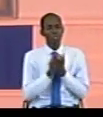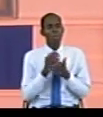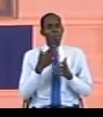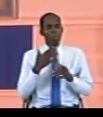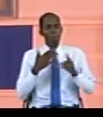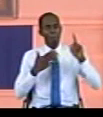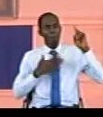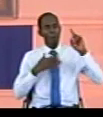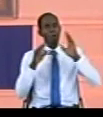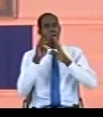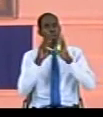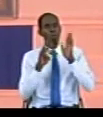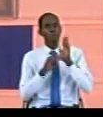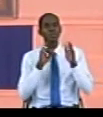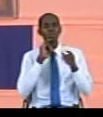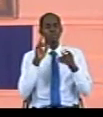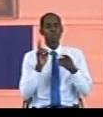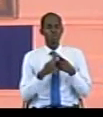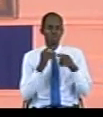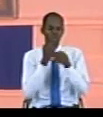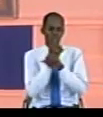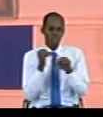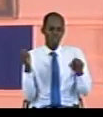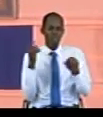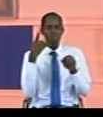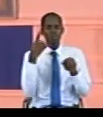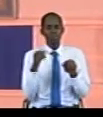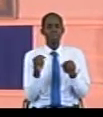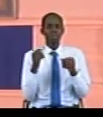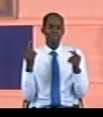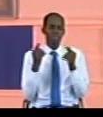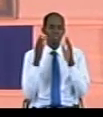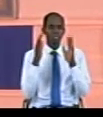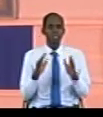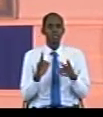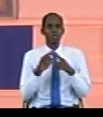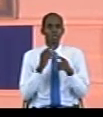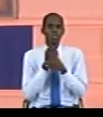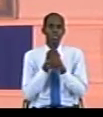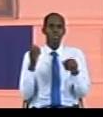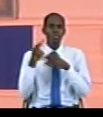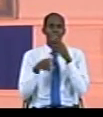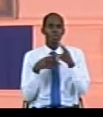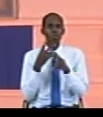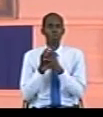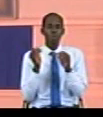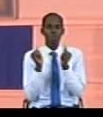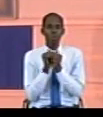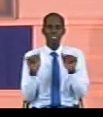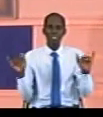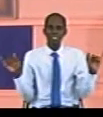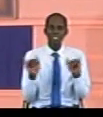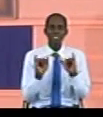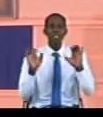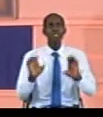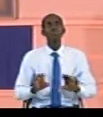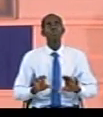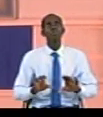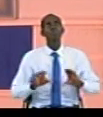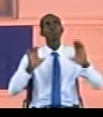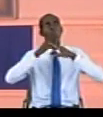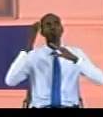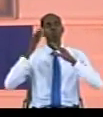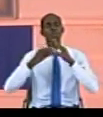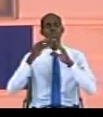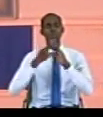finish his work. That's the same zeal, the same passion, the same courage, the same commitment, and the same consecration you ought to have.